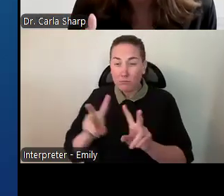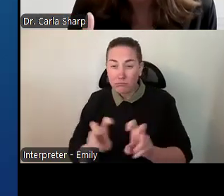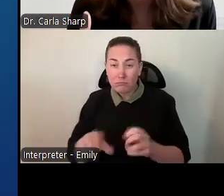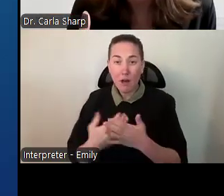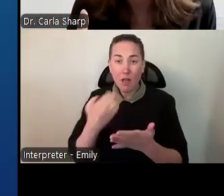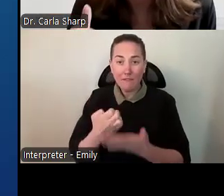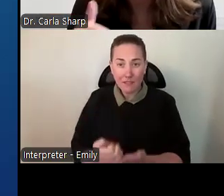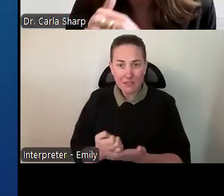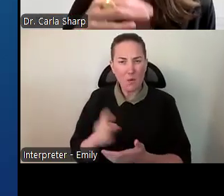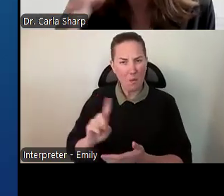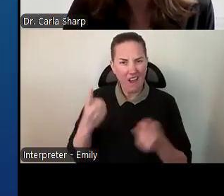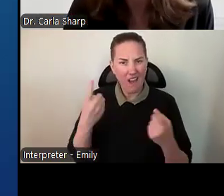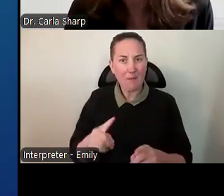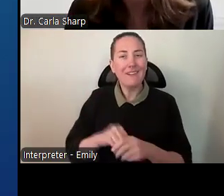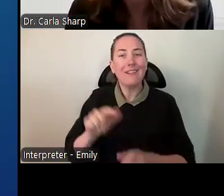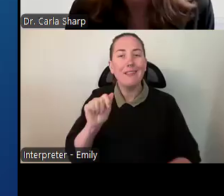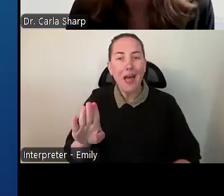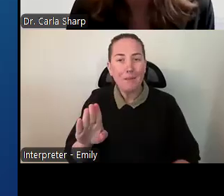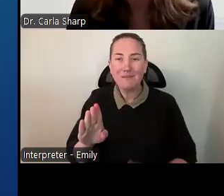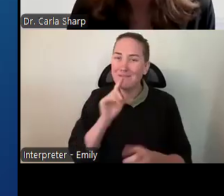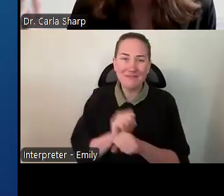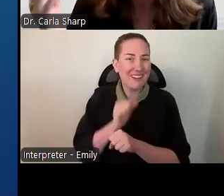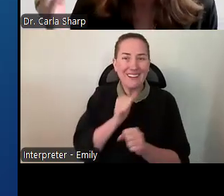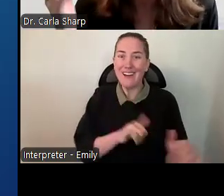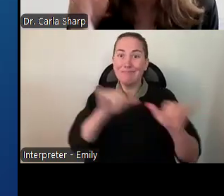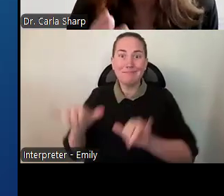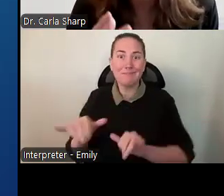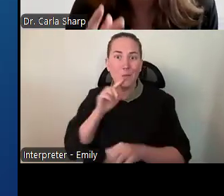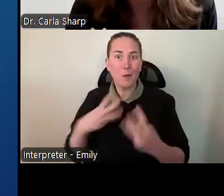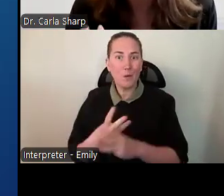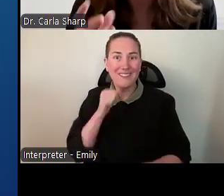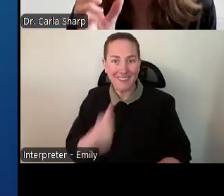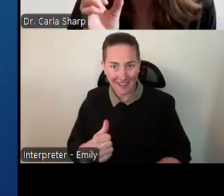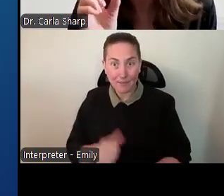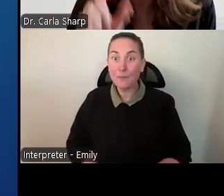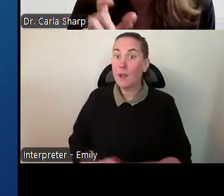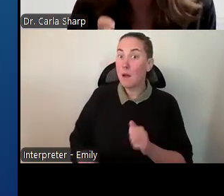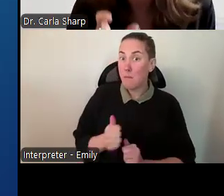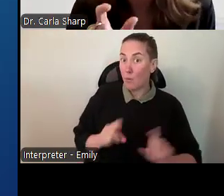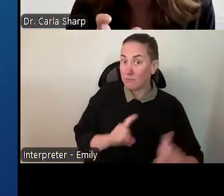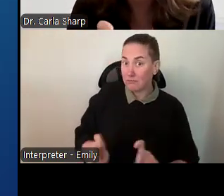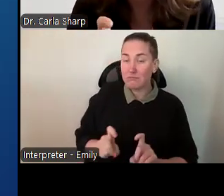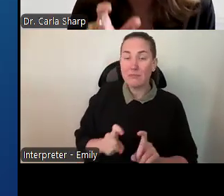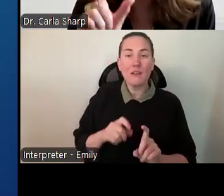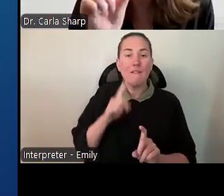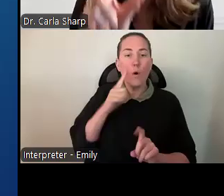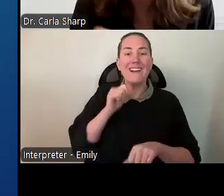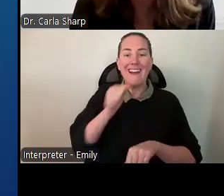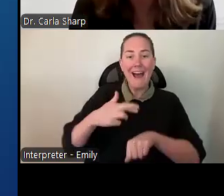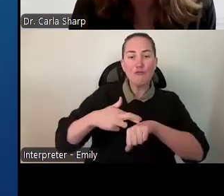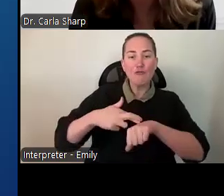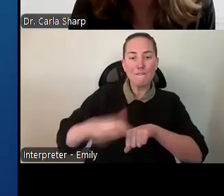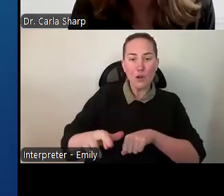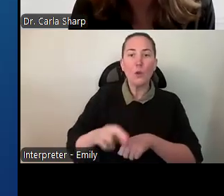conducted in lab settings, which is not real-world settings. They mostly conducted with non-referred youth, because in